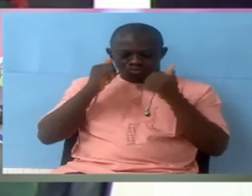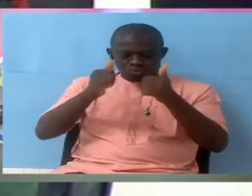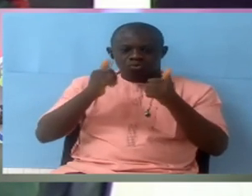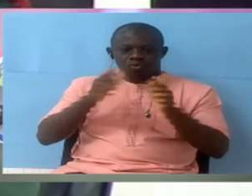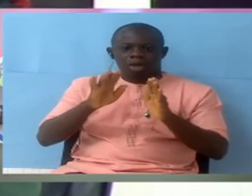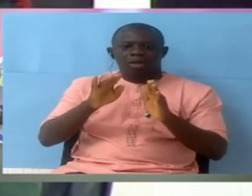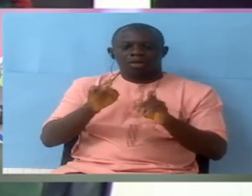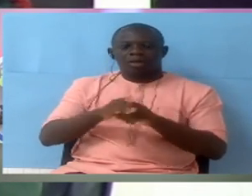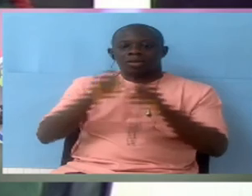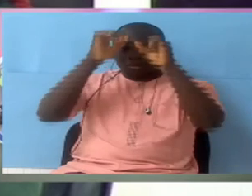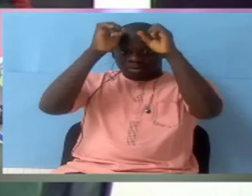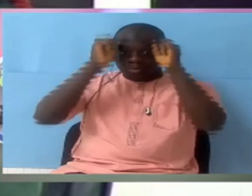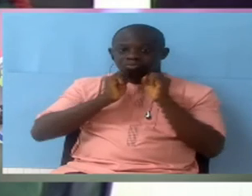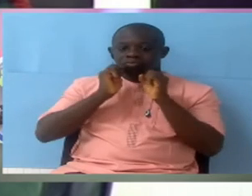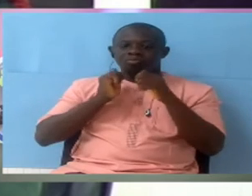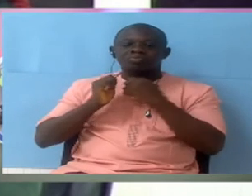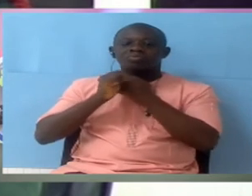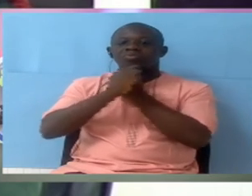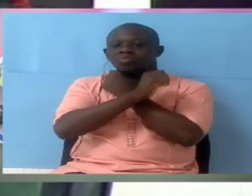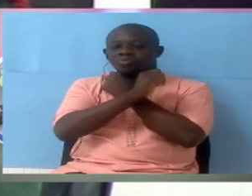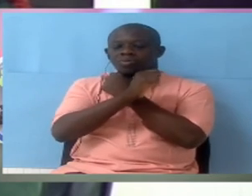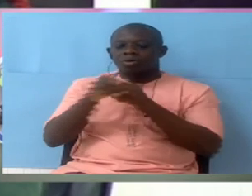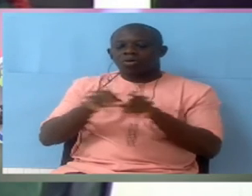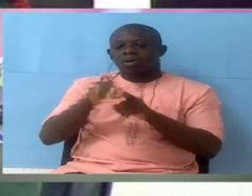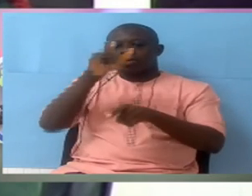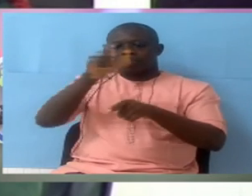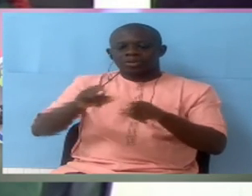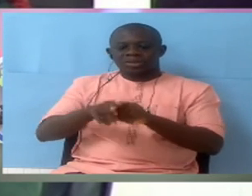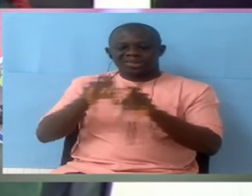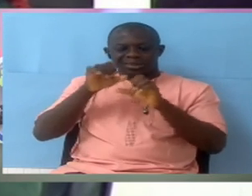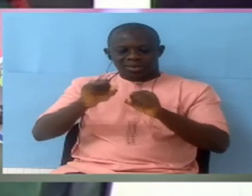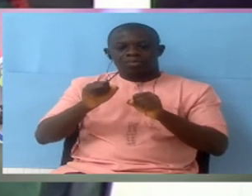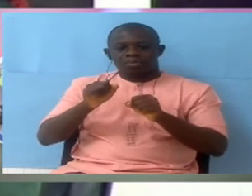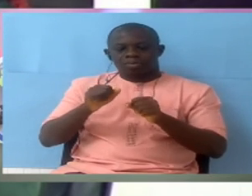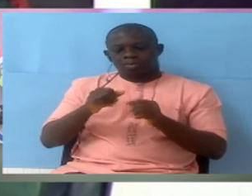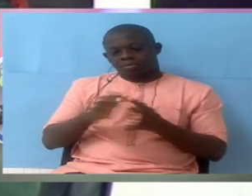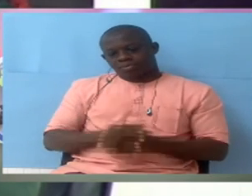ci boori ndey jor bi ba pare mu am ko tiyé bu dang.